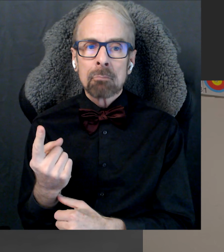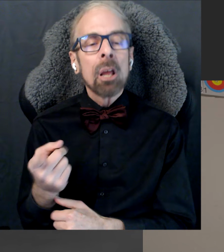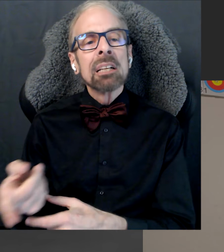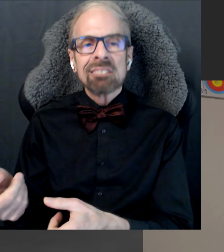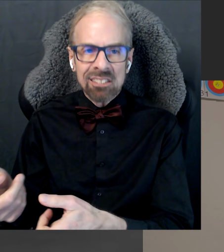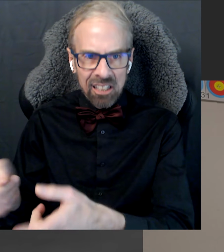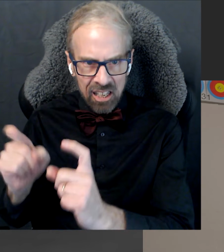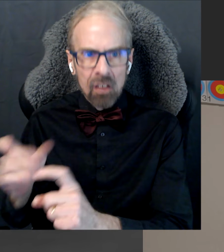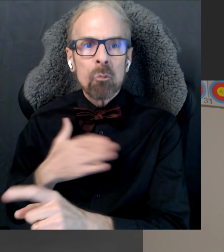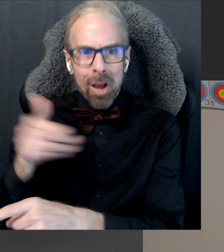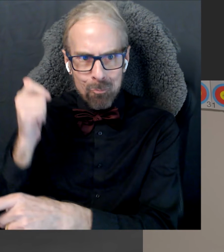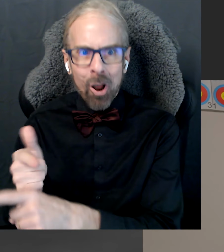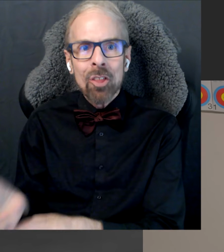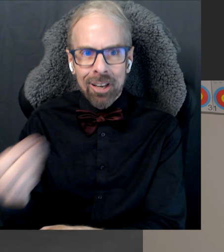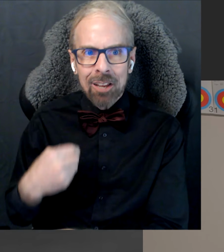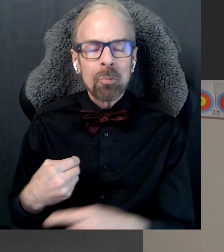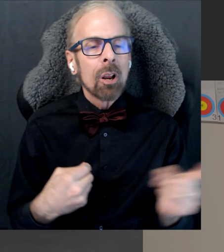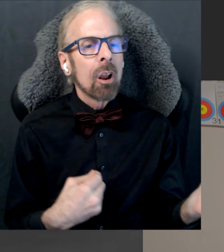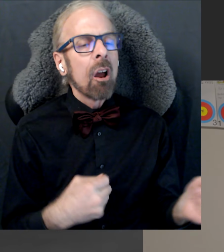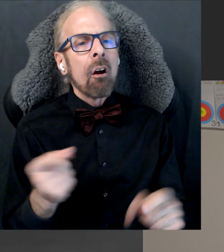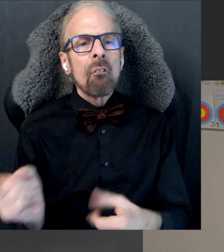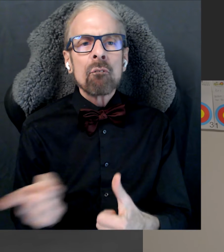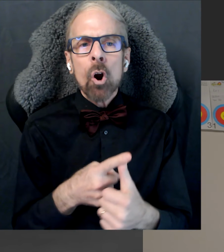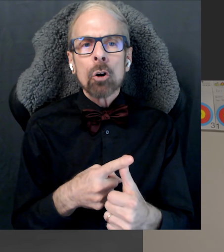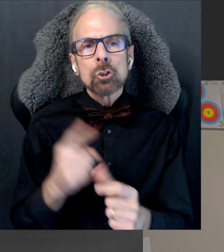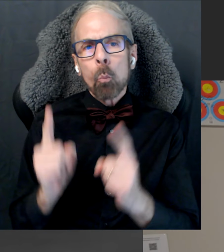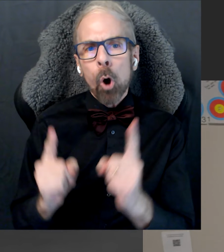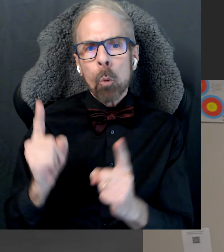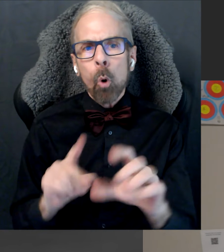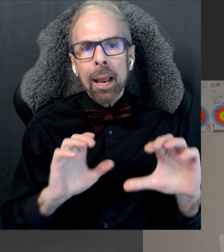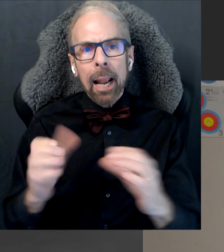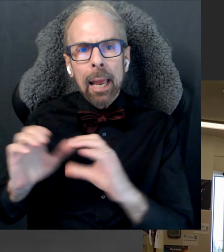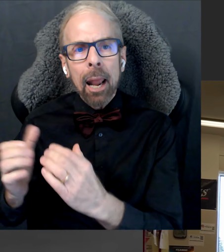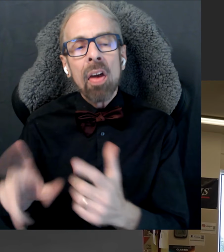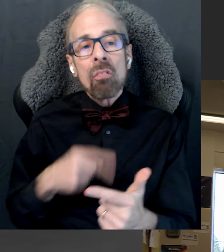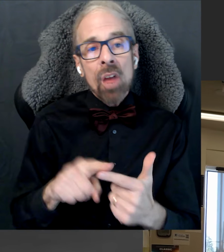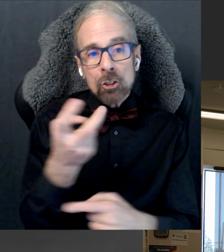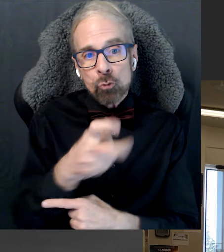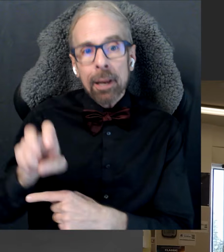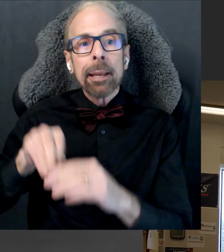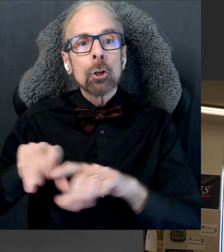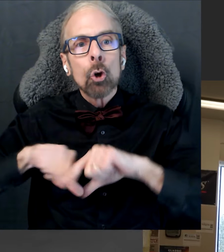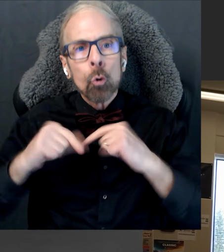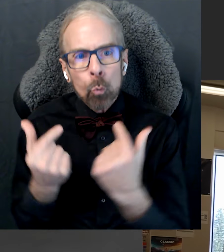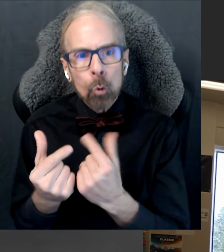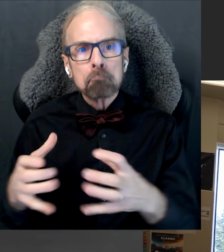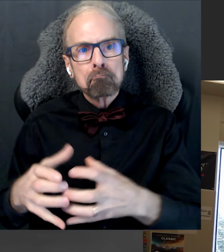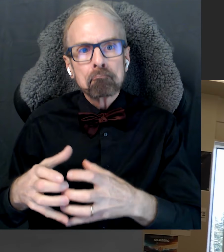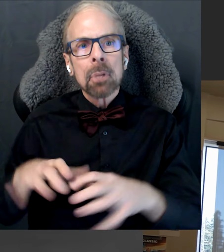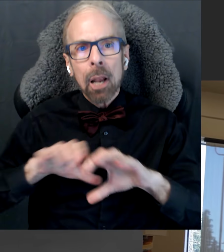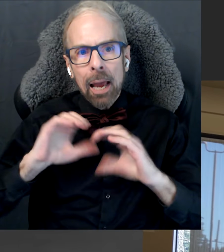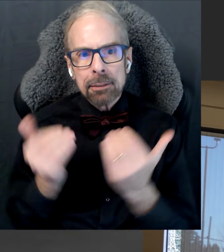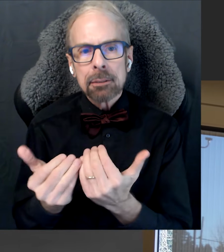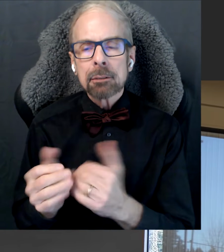a gift from my brother. First it was one-on-one classes, and then transitioned into group classes.